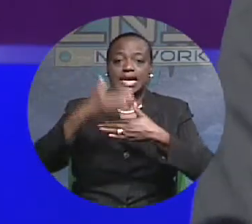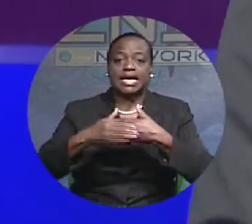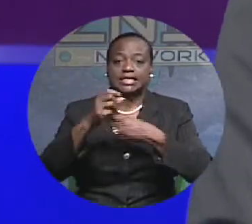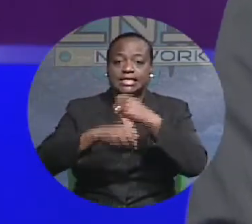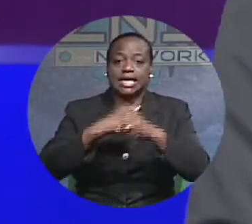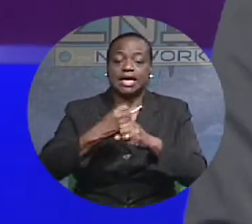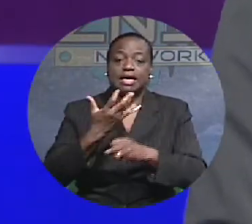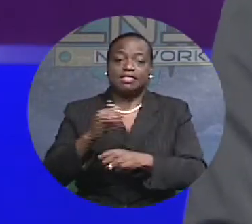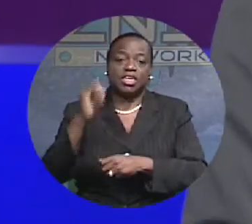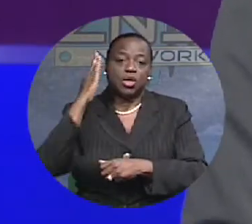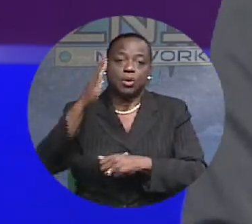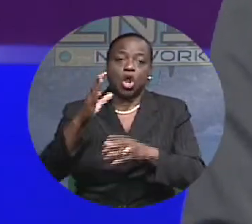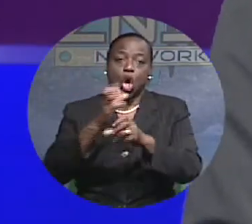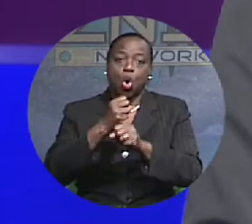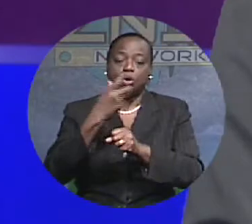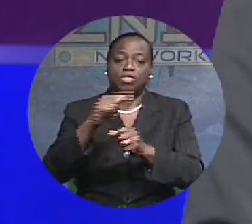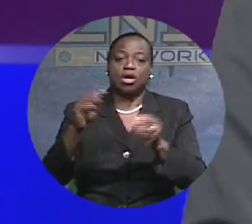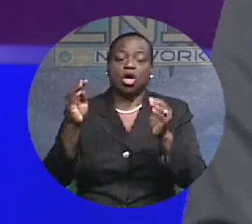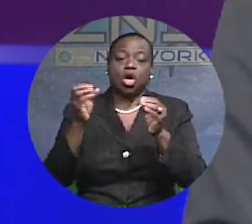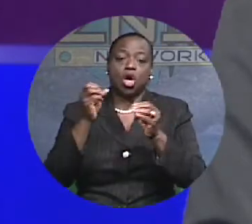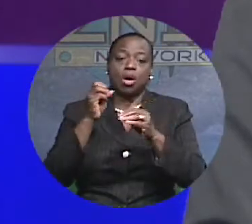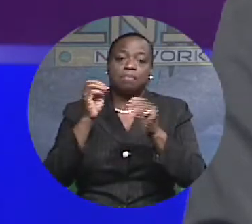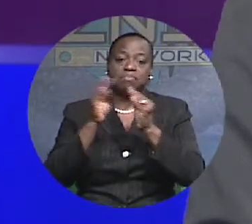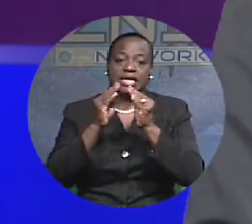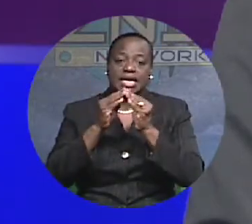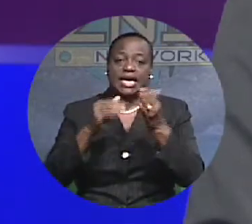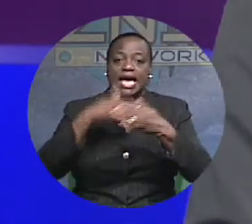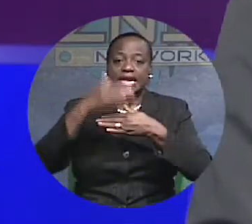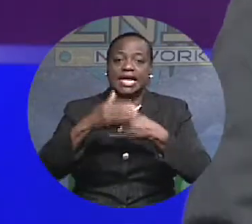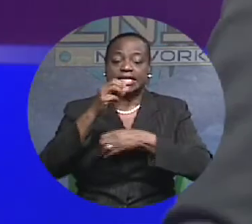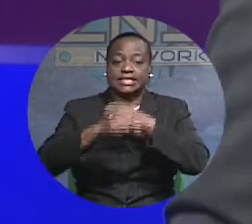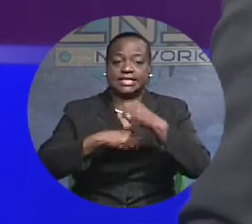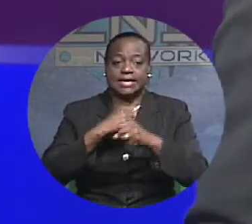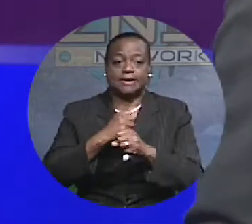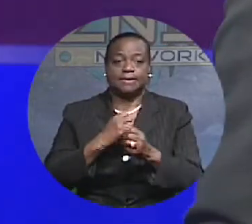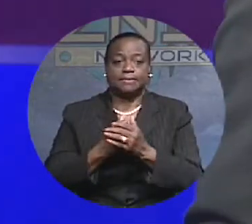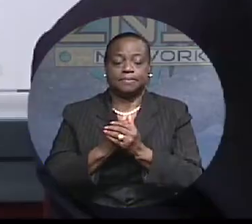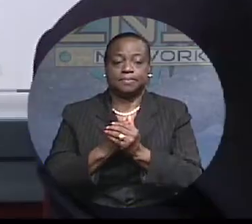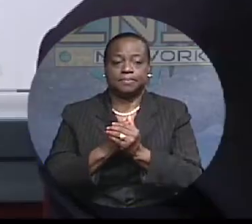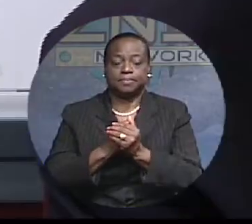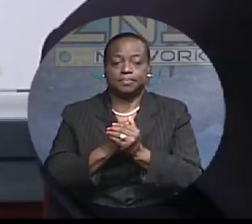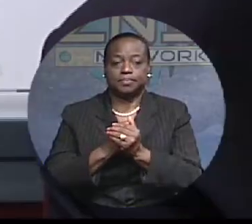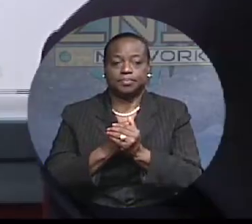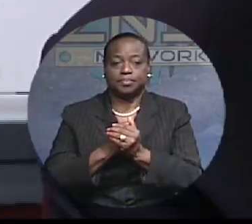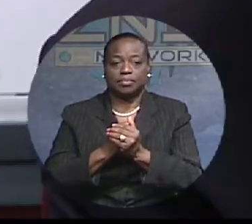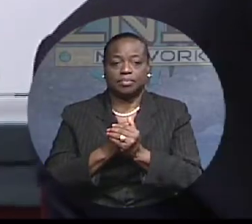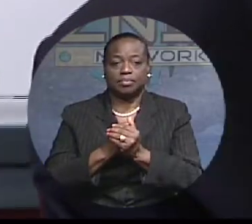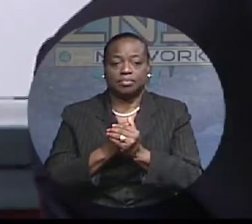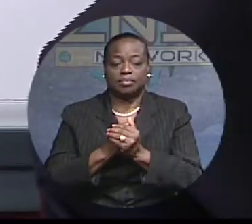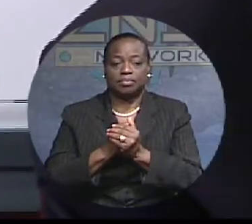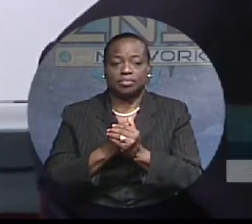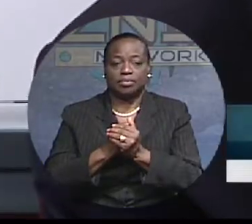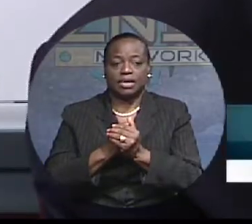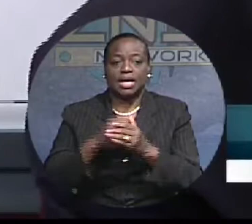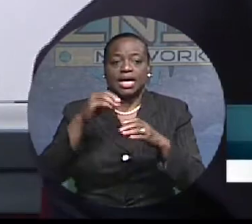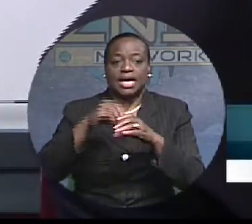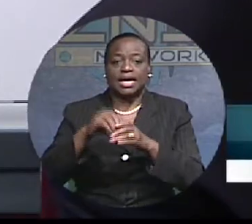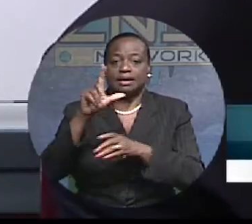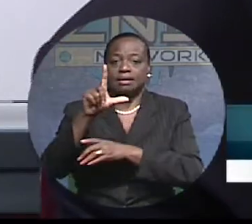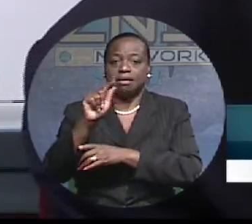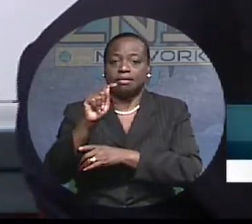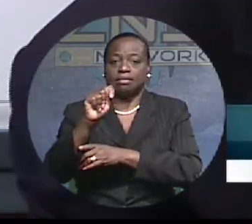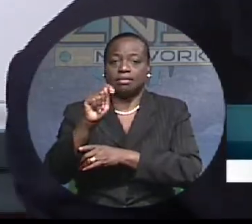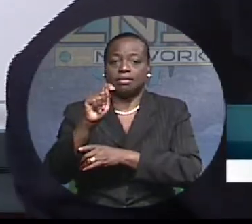McPhee says this conference will reap great economic benefits for the country. Countries within Latin America that